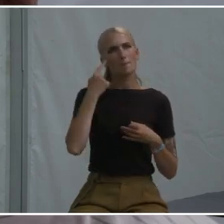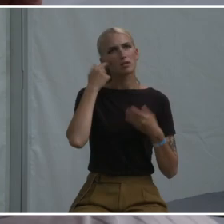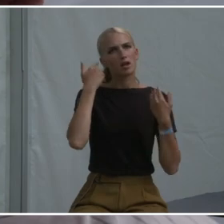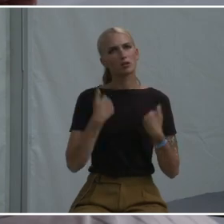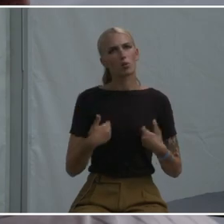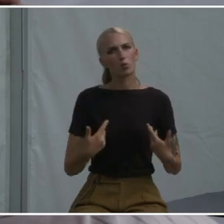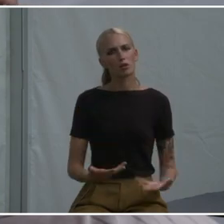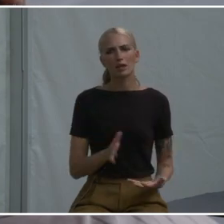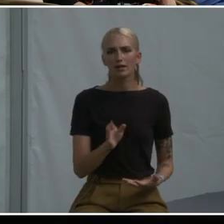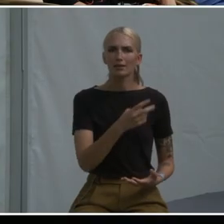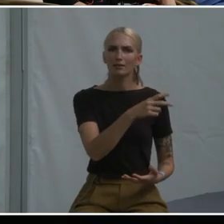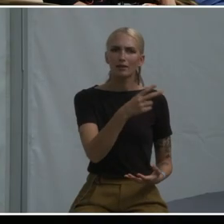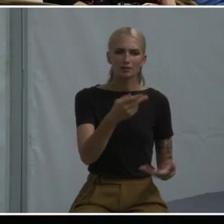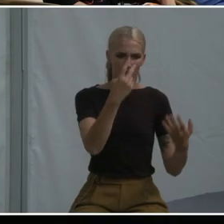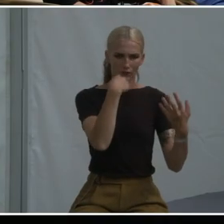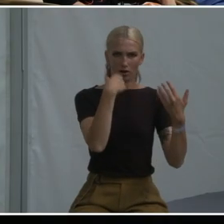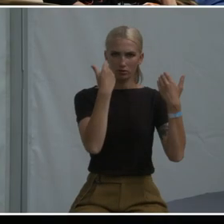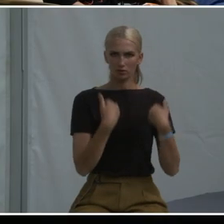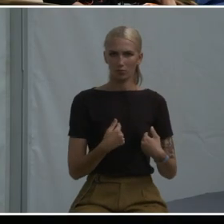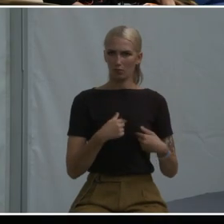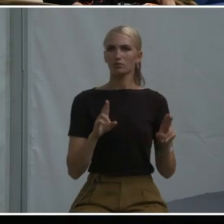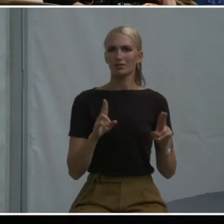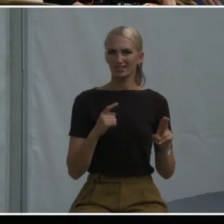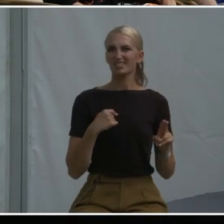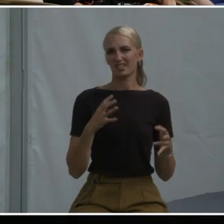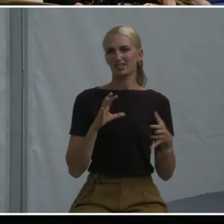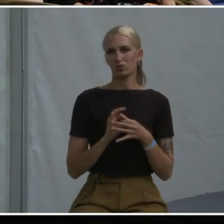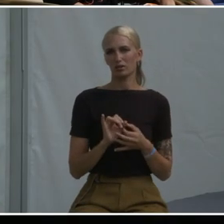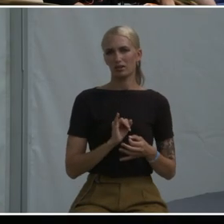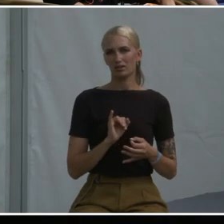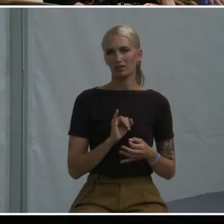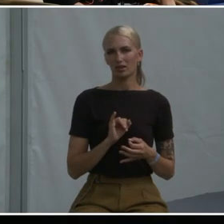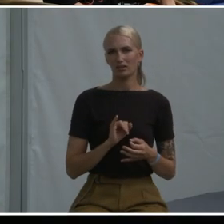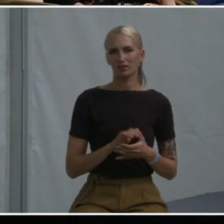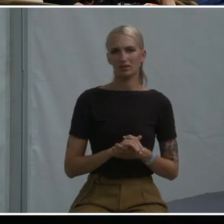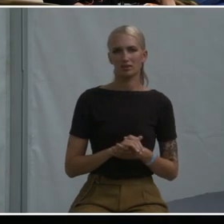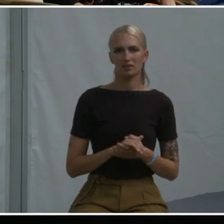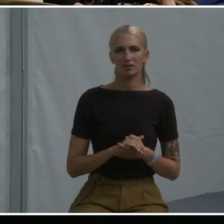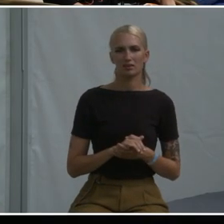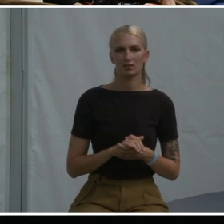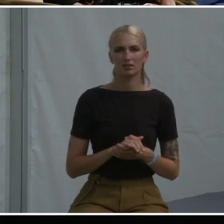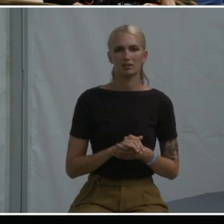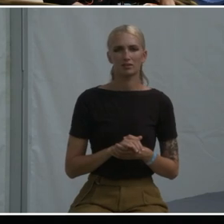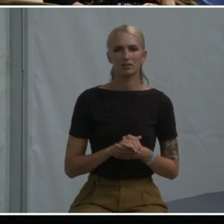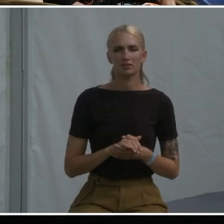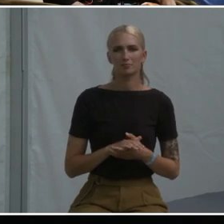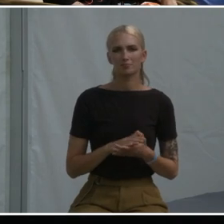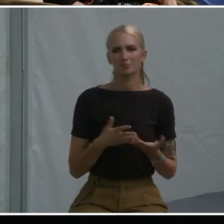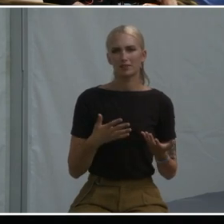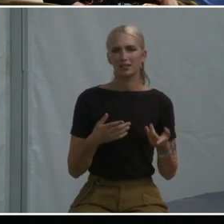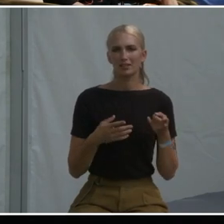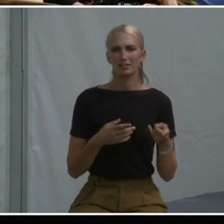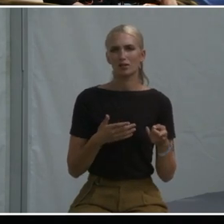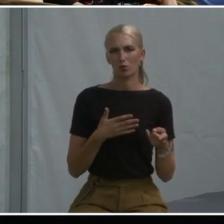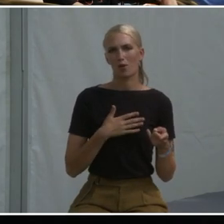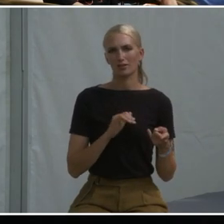others think of us. So that's sort of one of the primary things that forms this idea of us, or our own